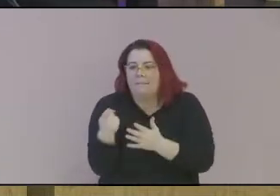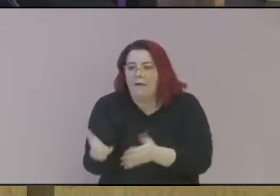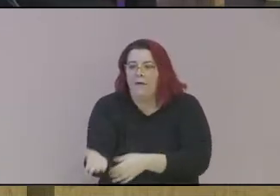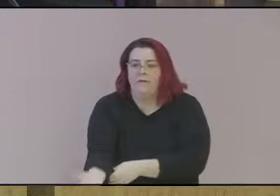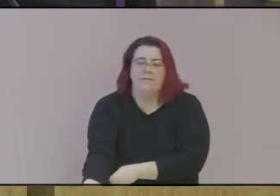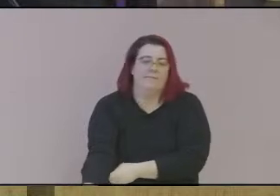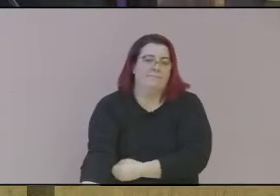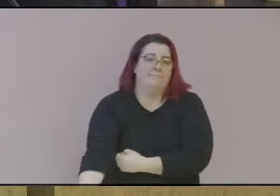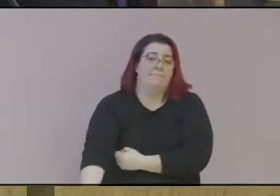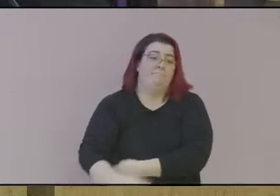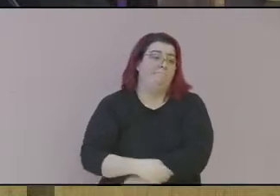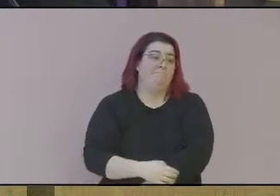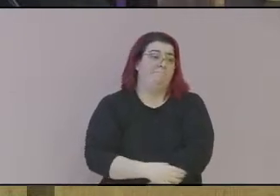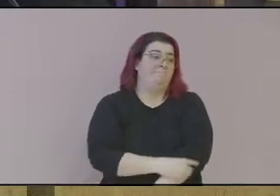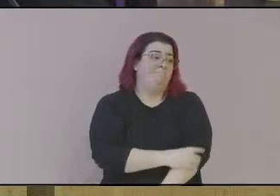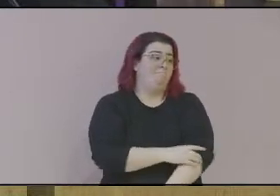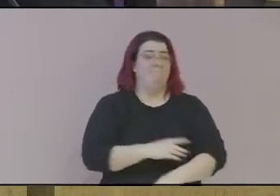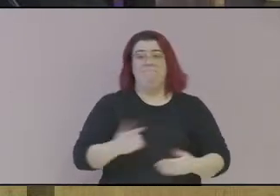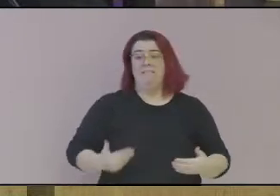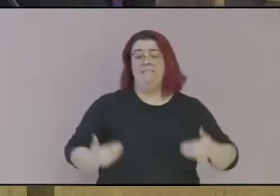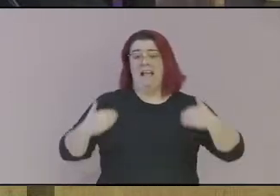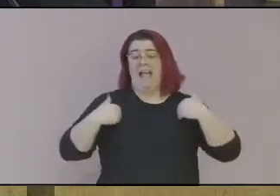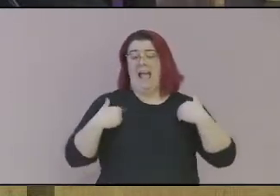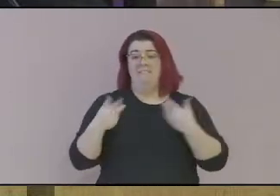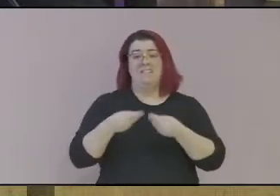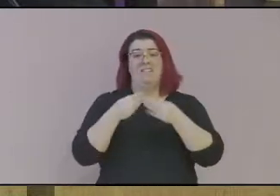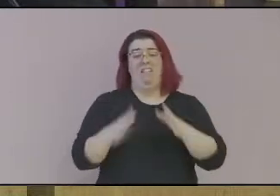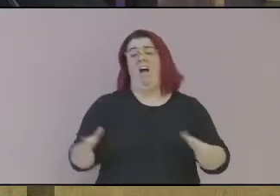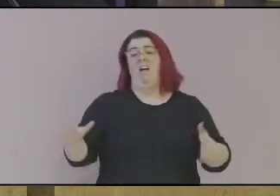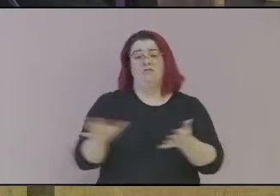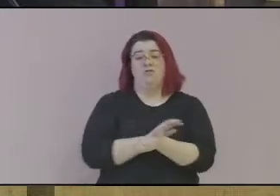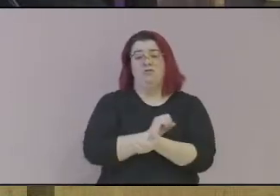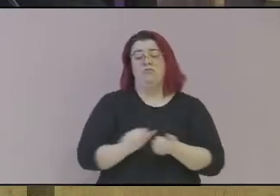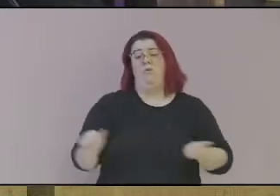are, either they've been lost or destroyed, or her family has them. So,